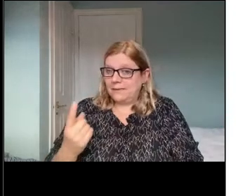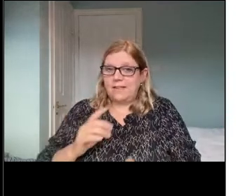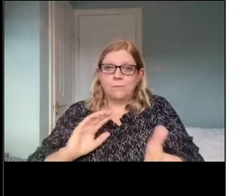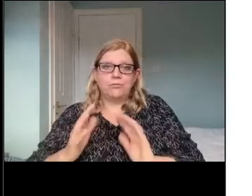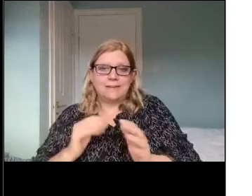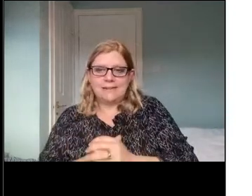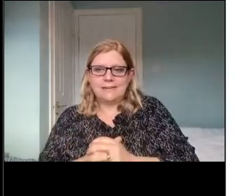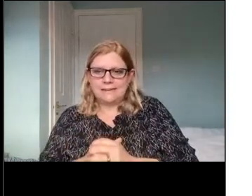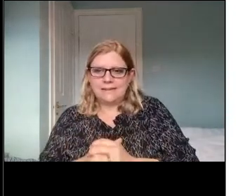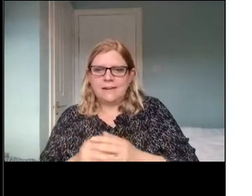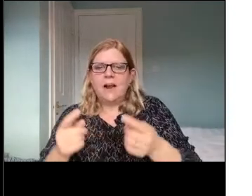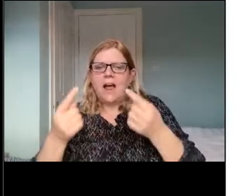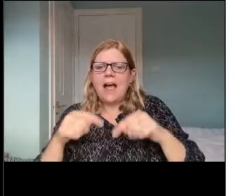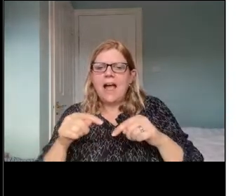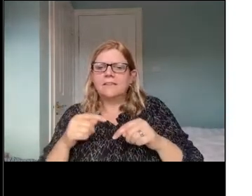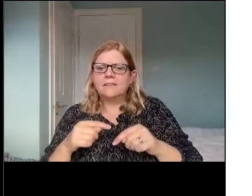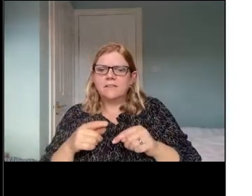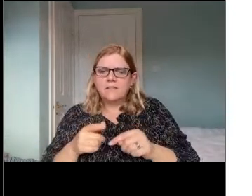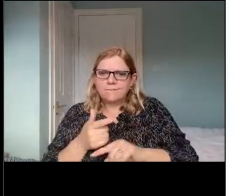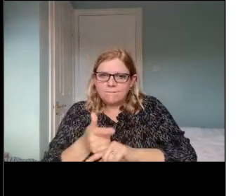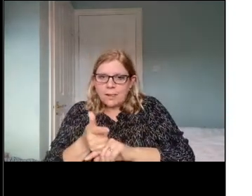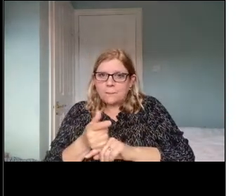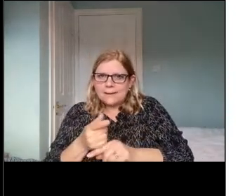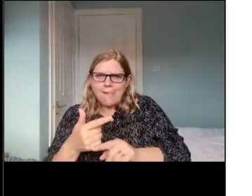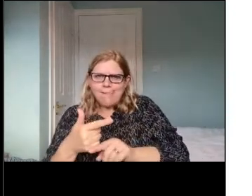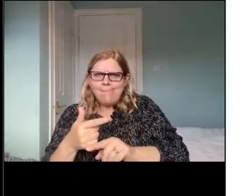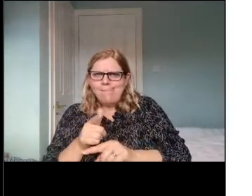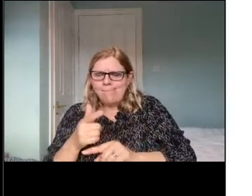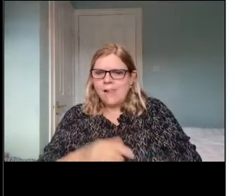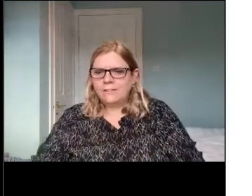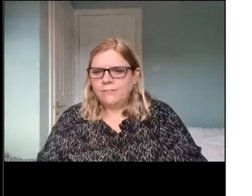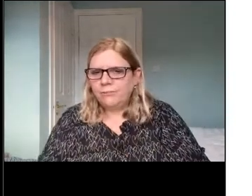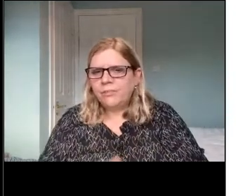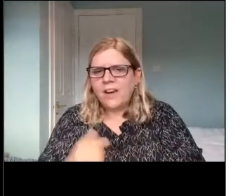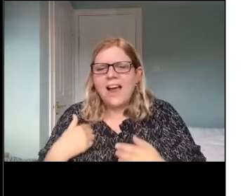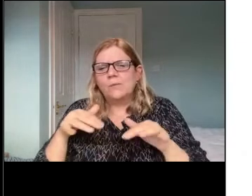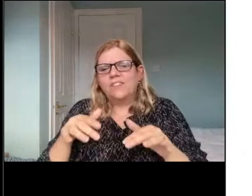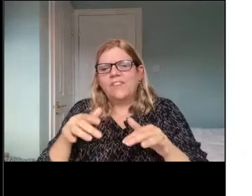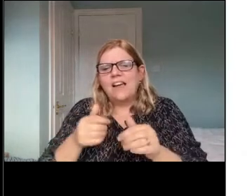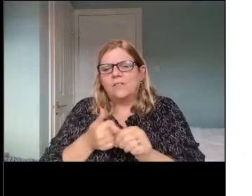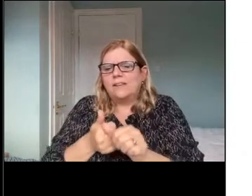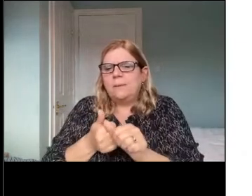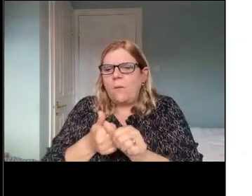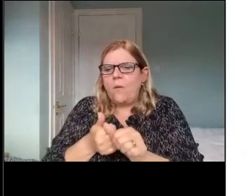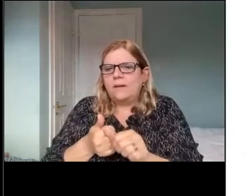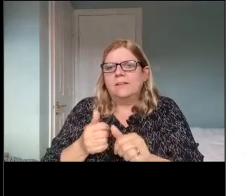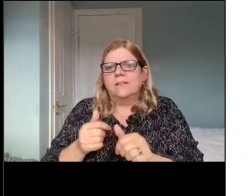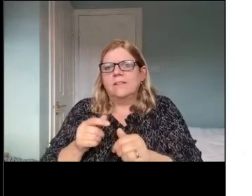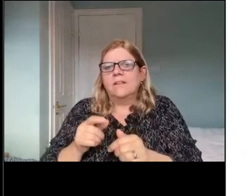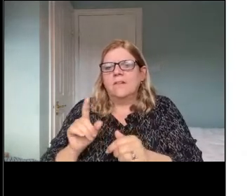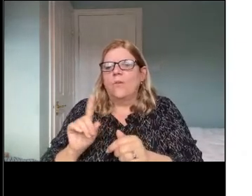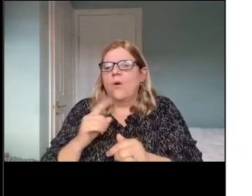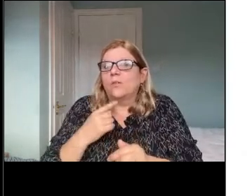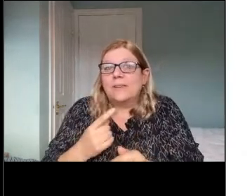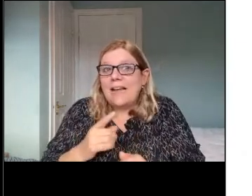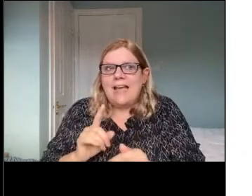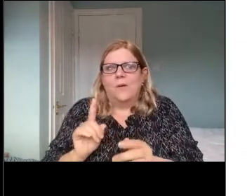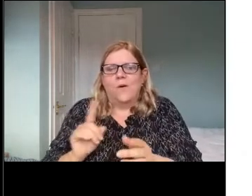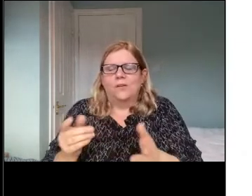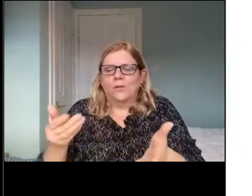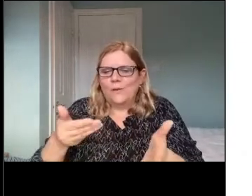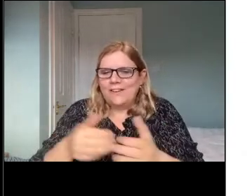there that you can see are young people signing these concepts and us filming them. That's what the two photos are. And so we're there